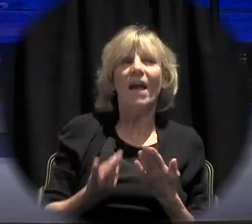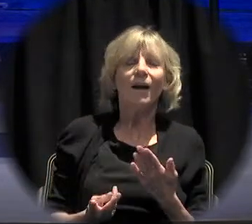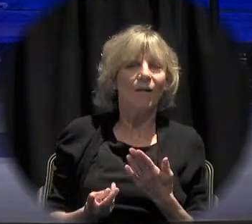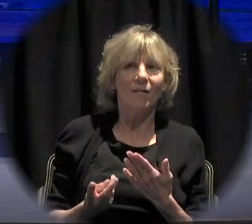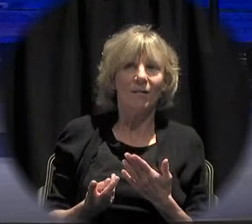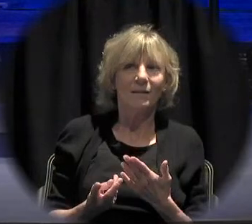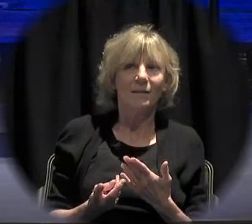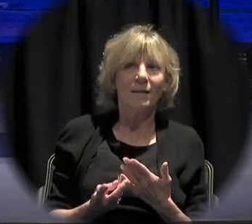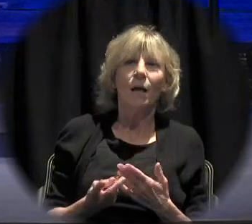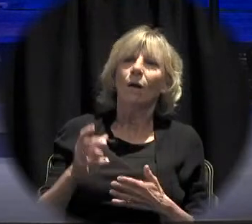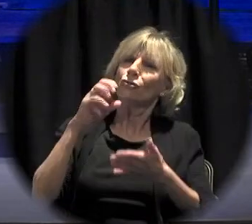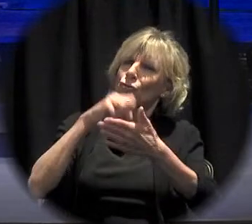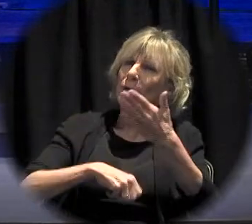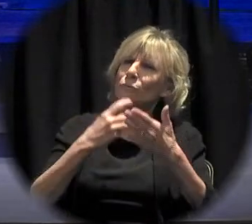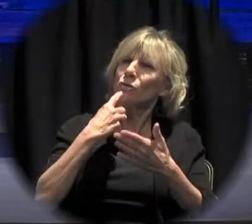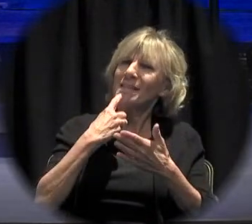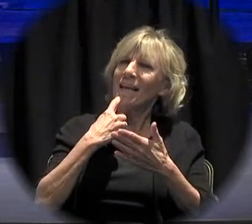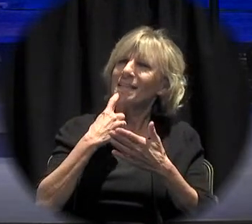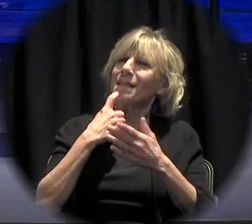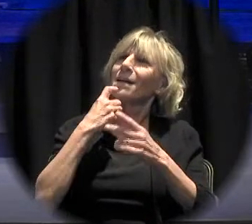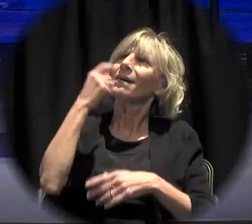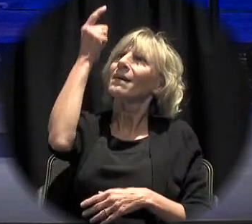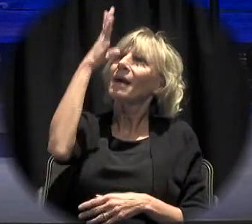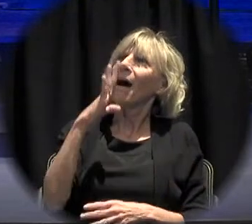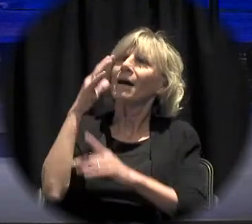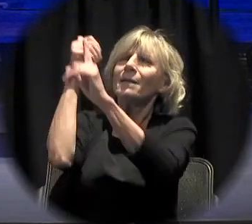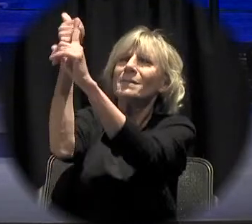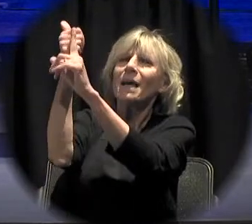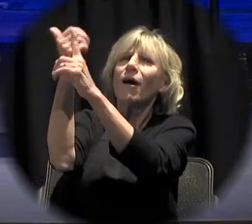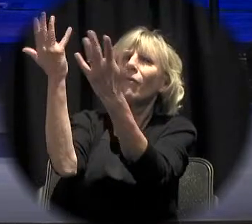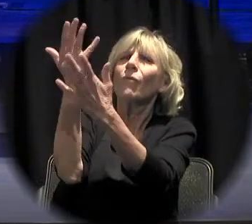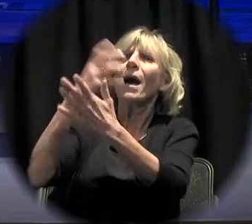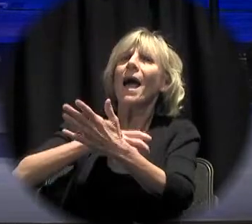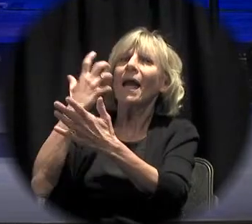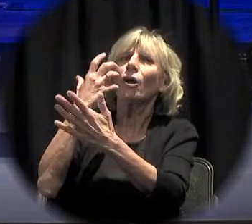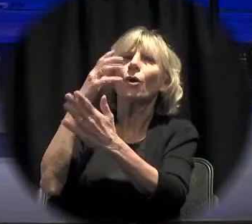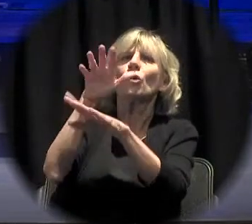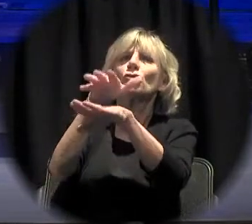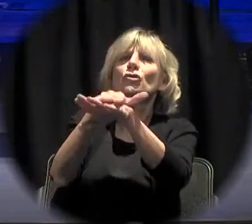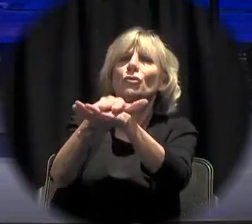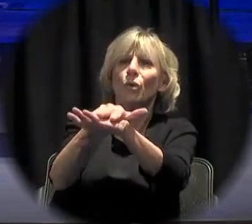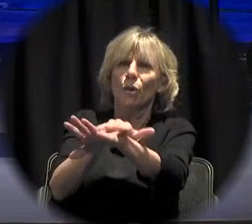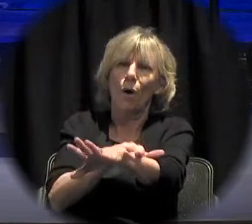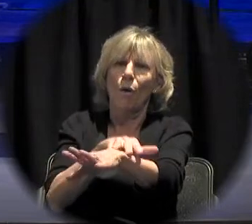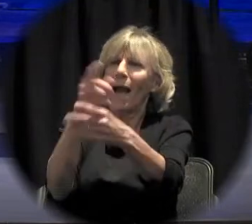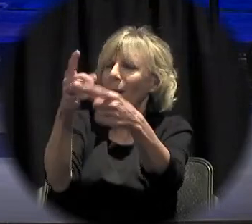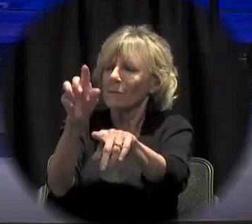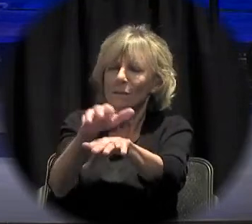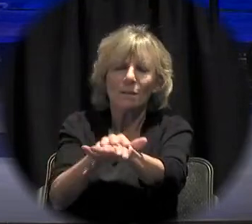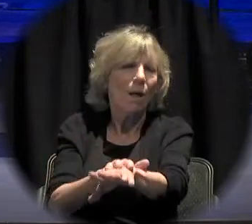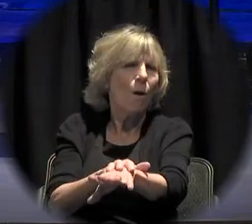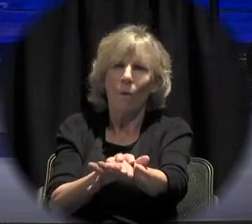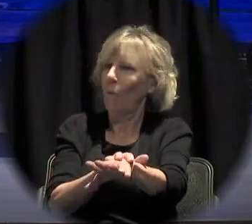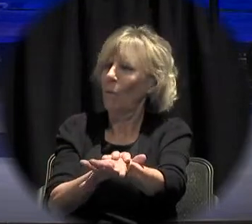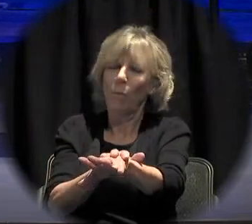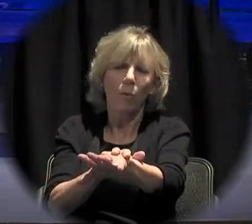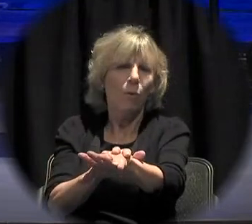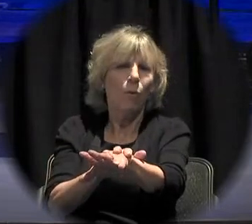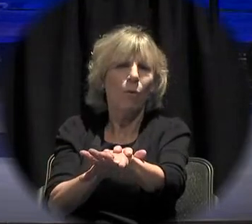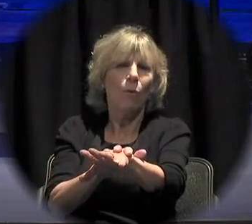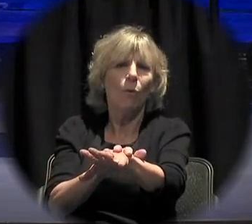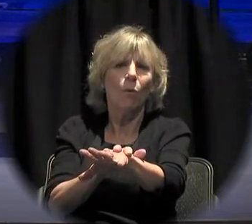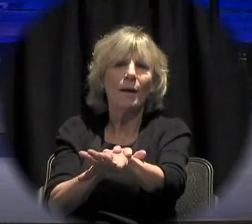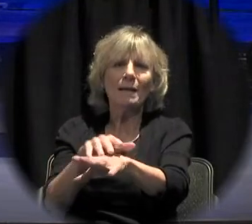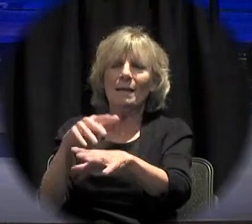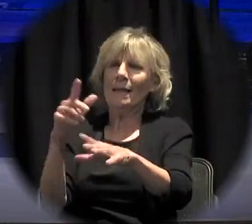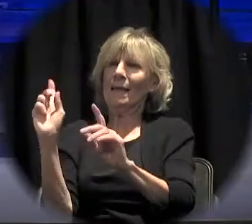Scripture says God is slow to anger and abounding in loving kindness and faithfulness and grace. Ultimately, our goal